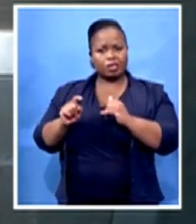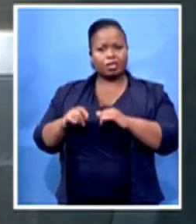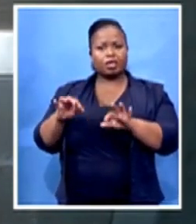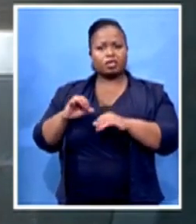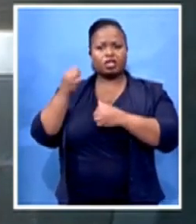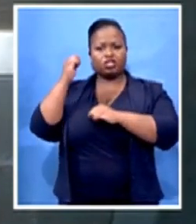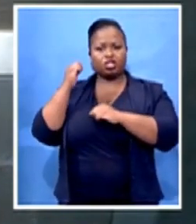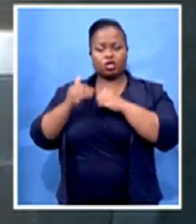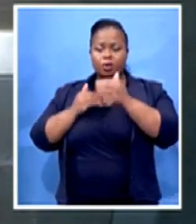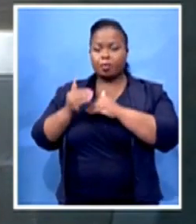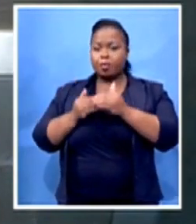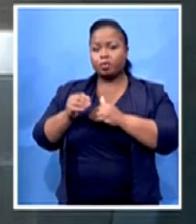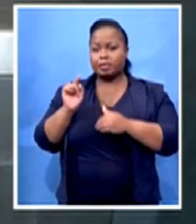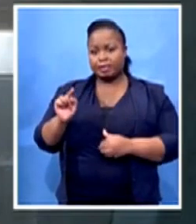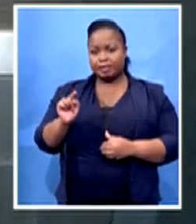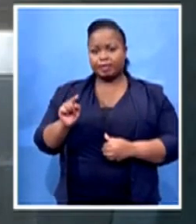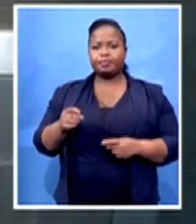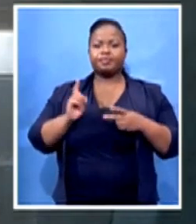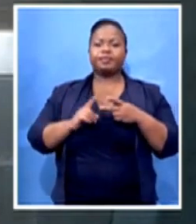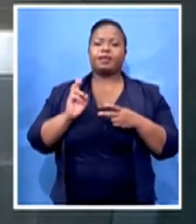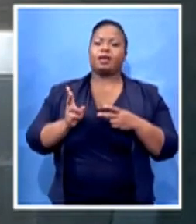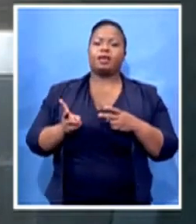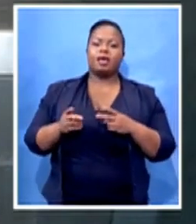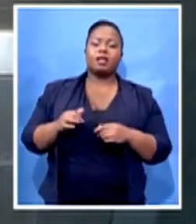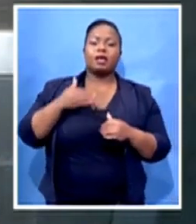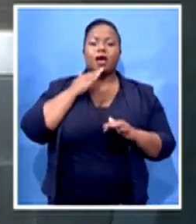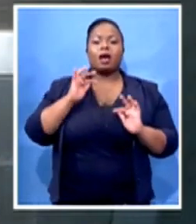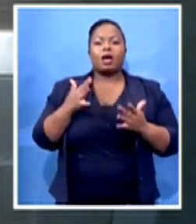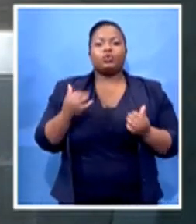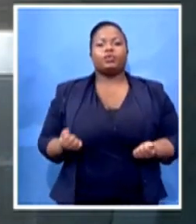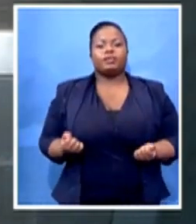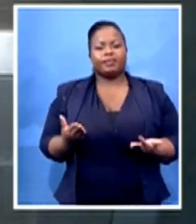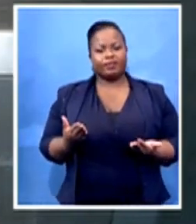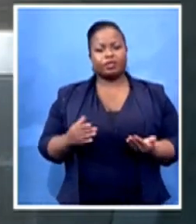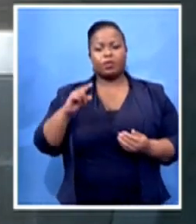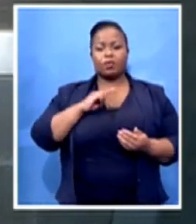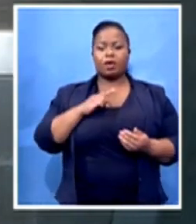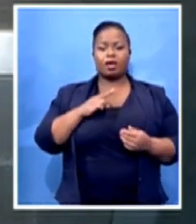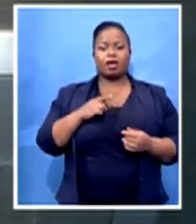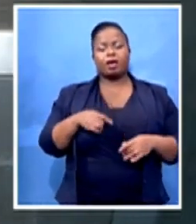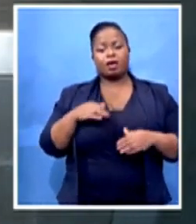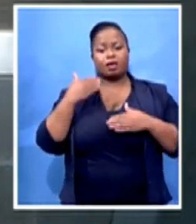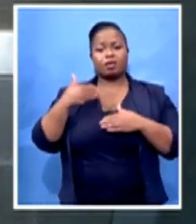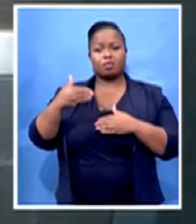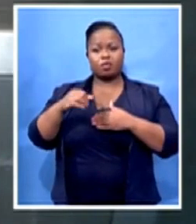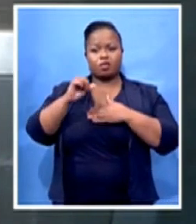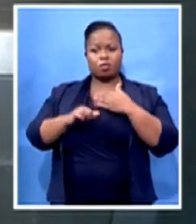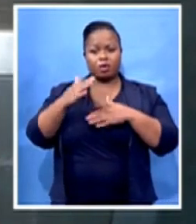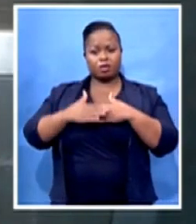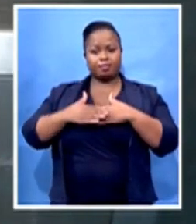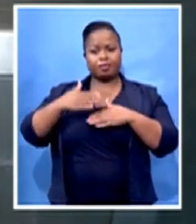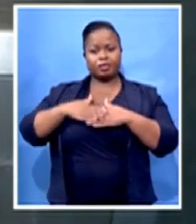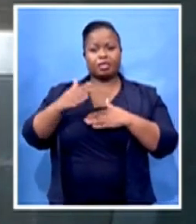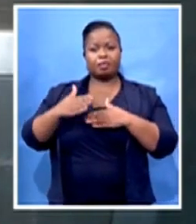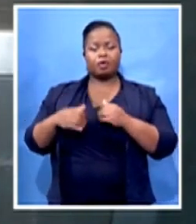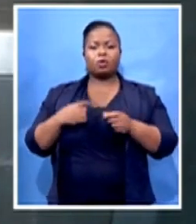is it maintained? Because threats change over time. The threat actors or the cyber criminals are